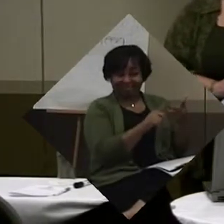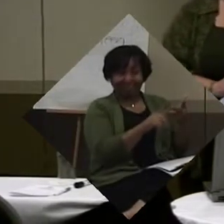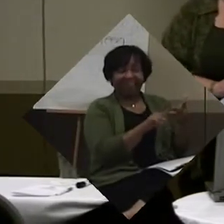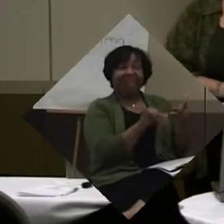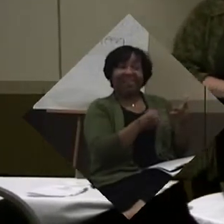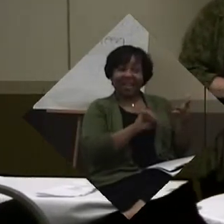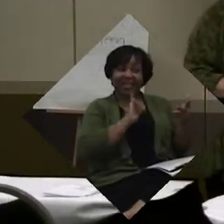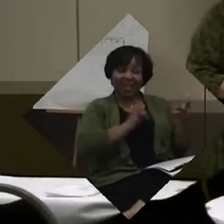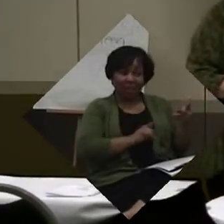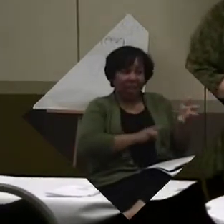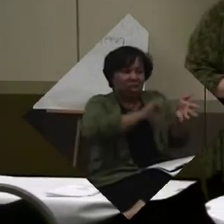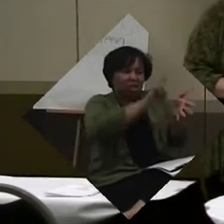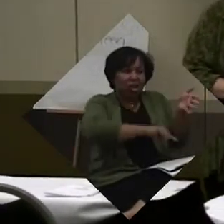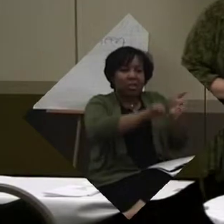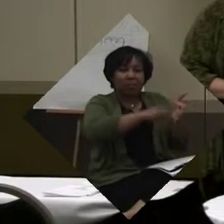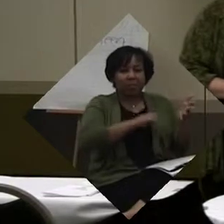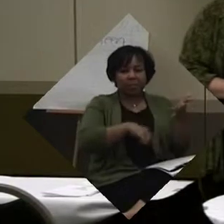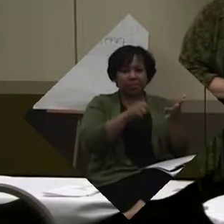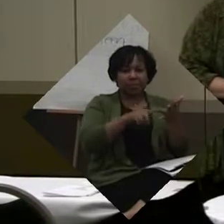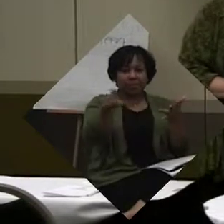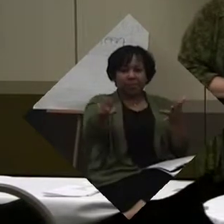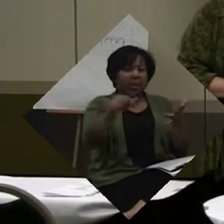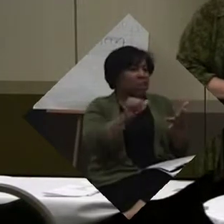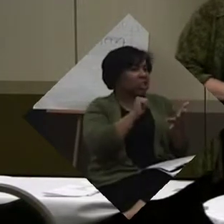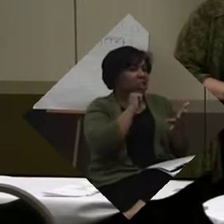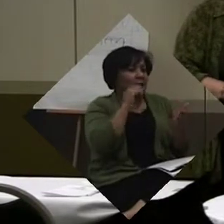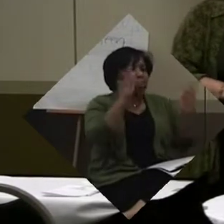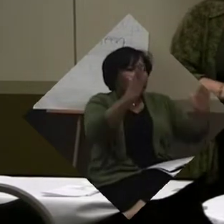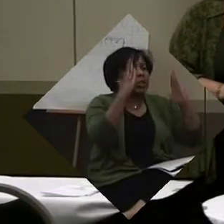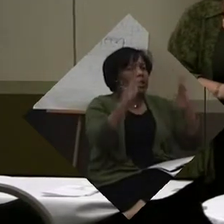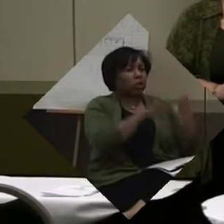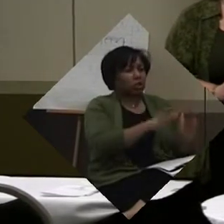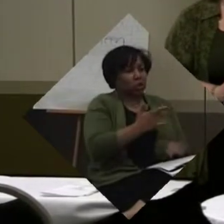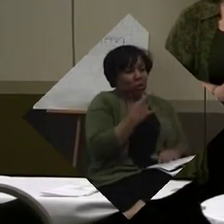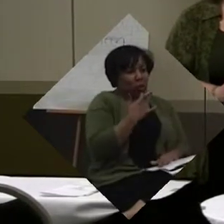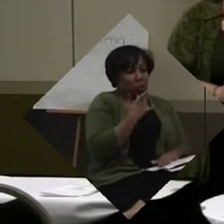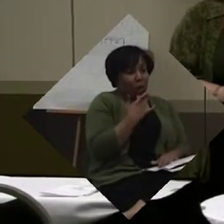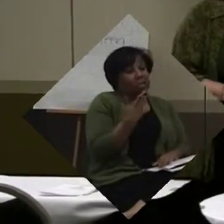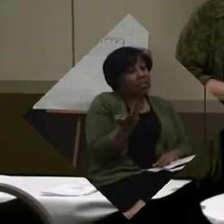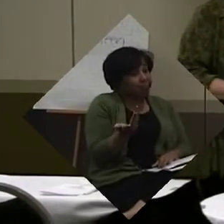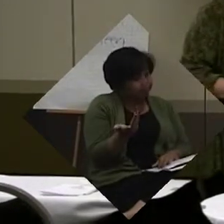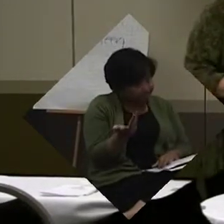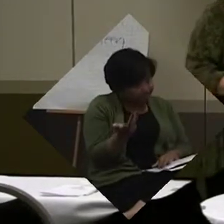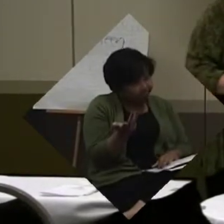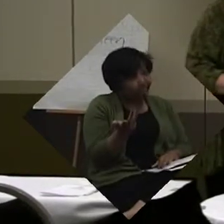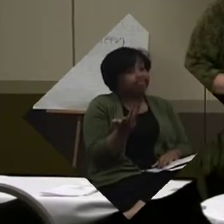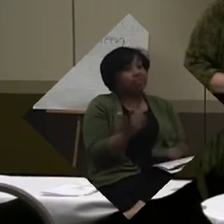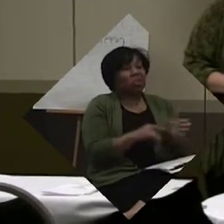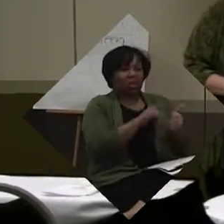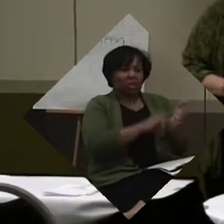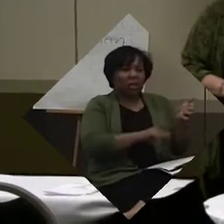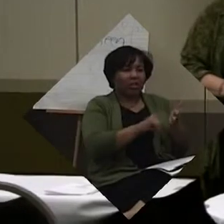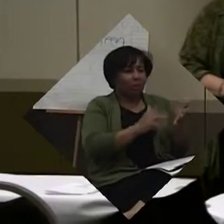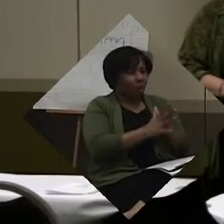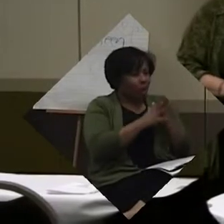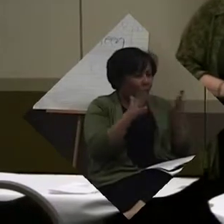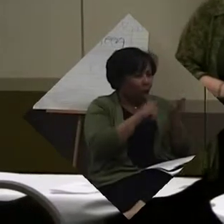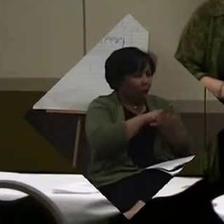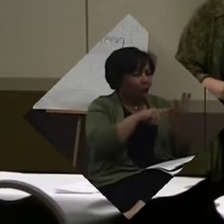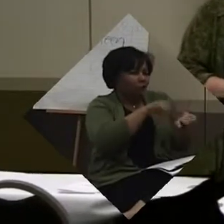That's definitely a judgment. She doesn't get the attention that she wants. Judgment, a lot of